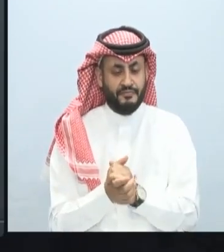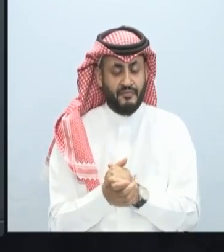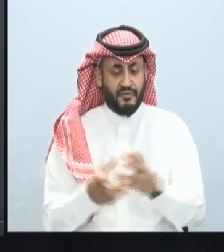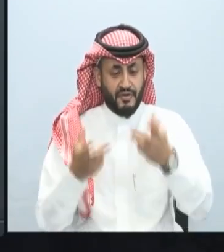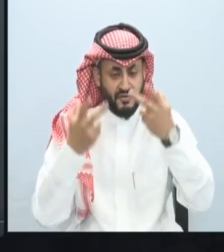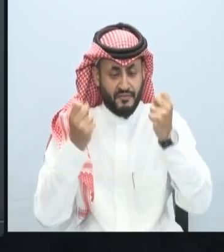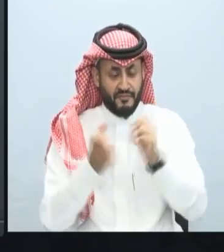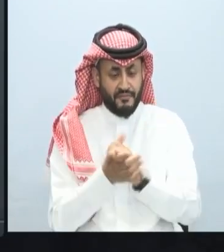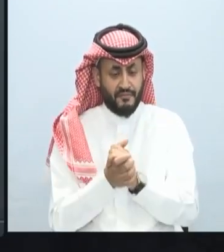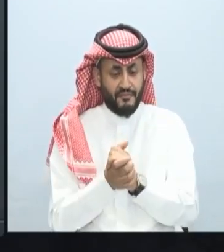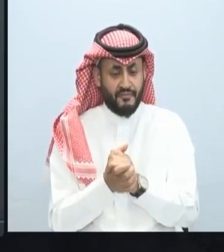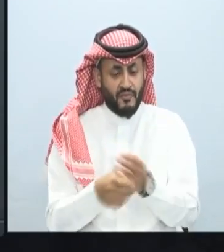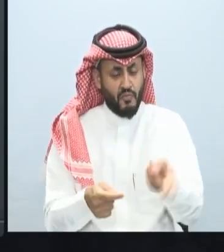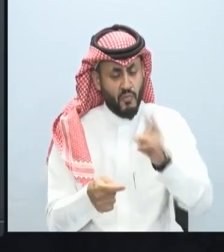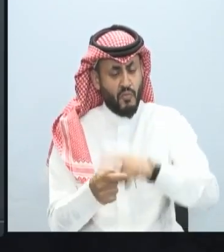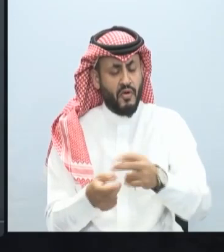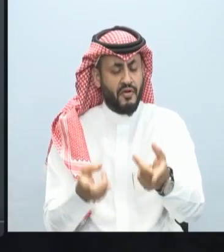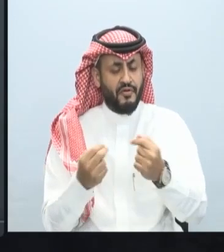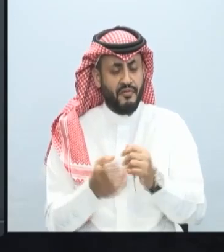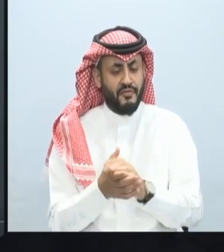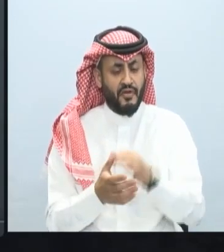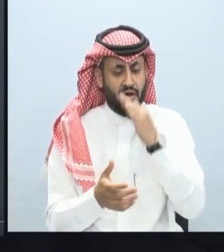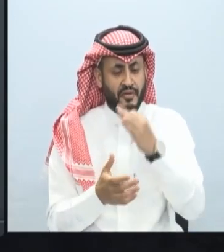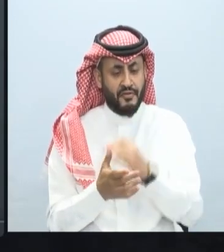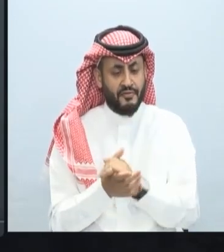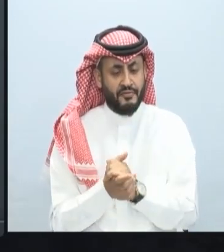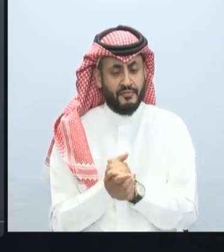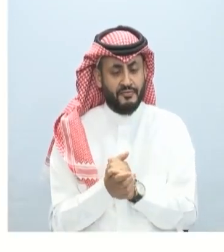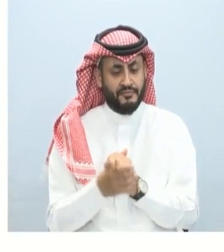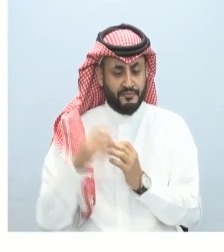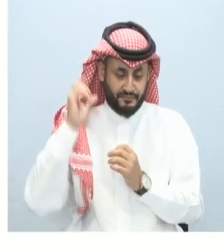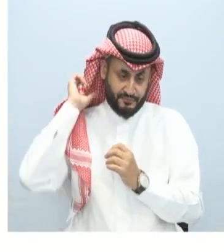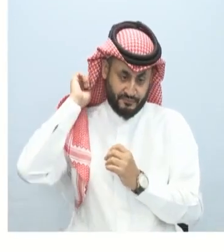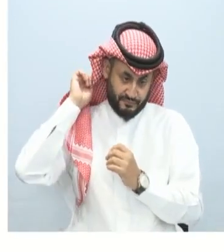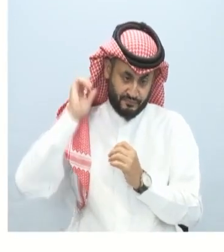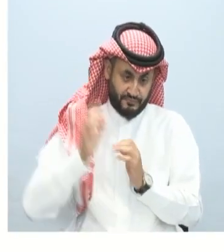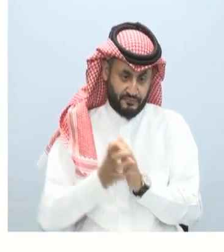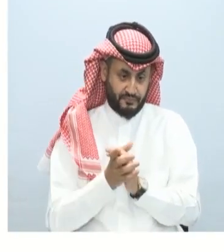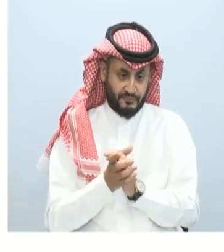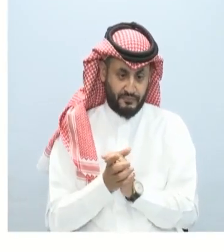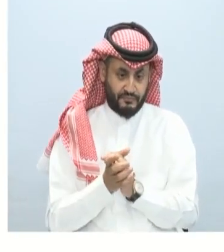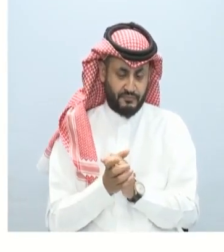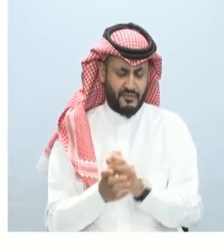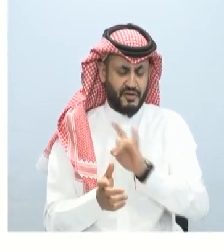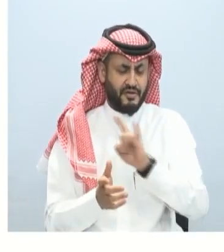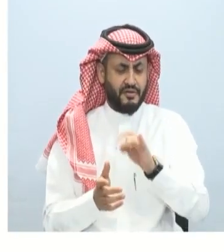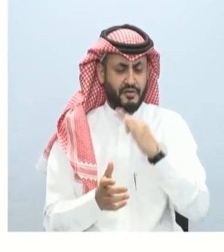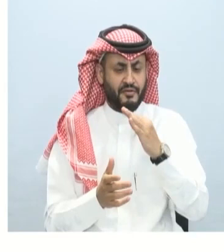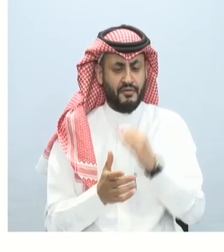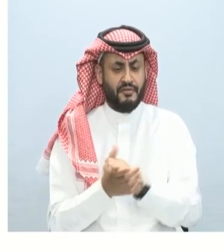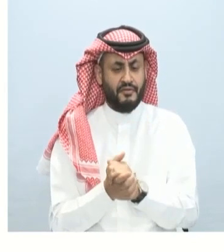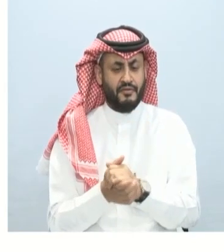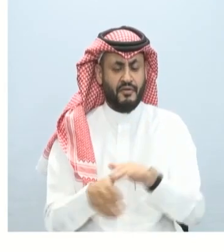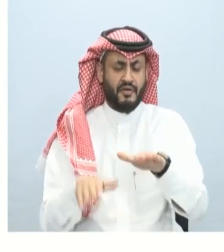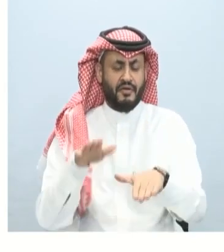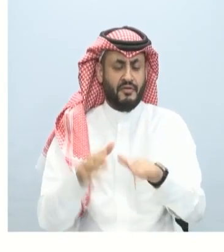show that men talk more than women or the opposite. So we can say that neither men nor women talk